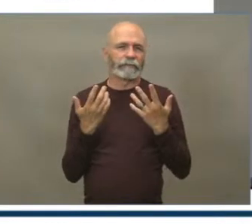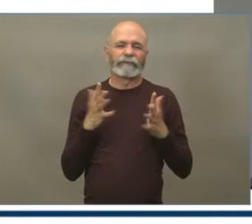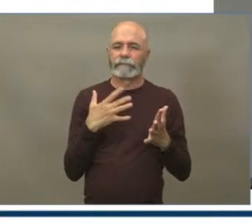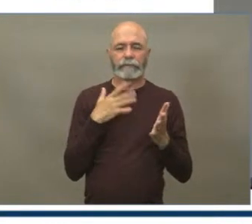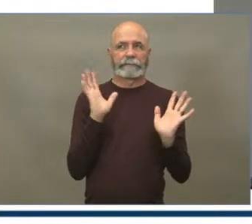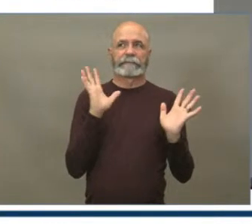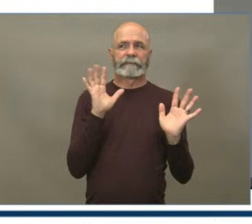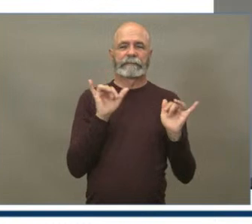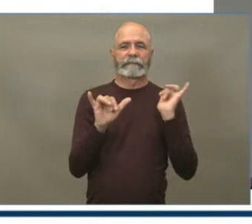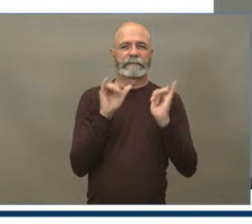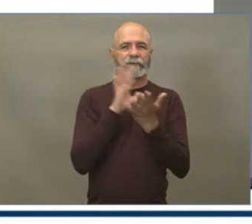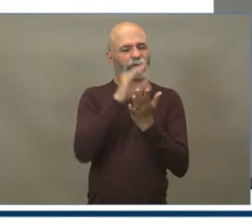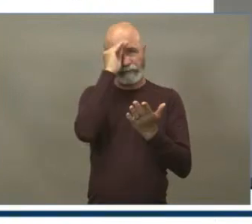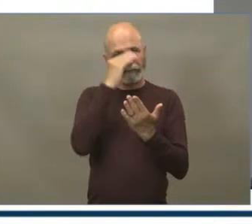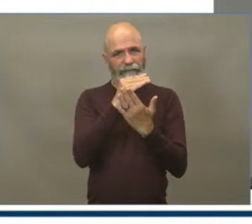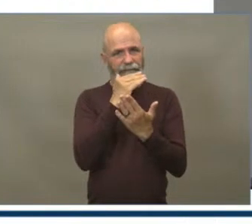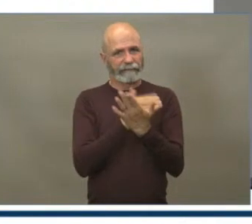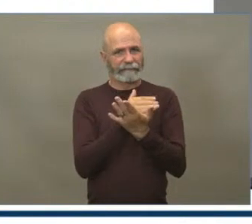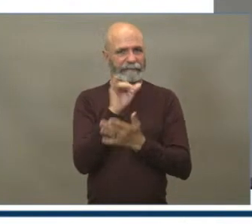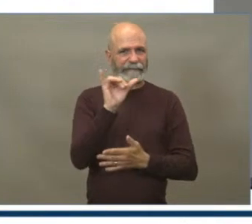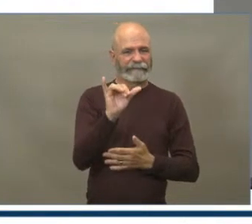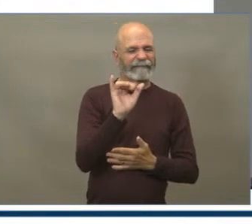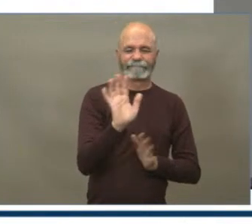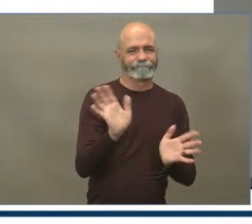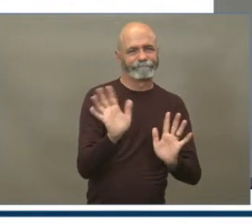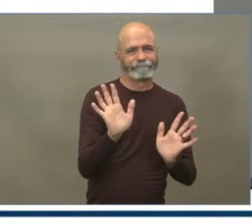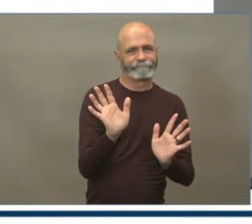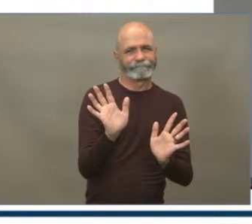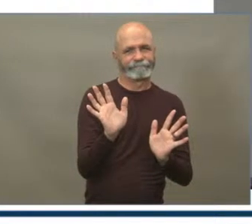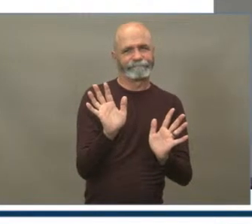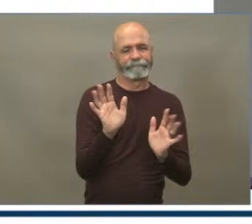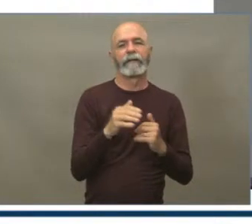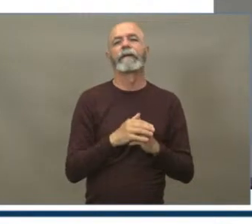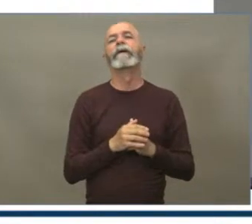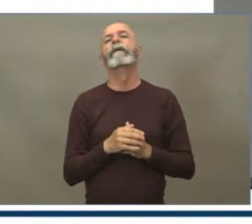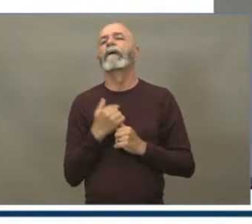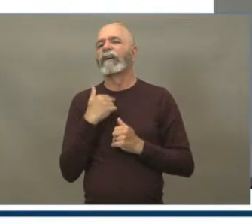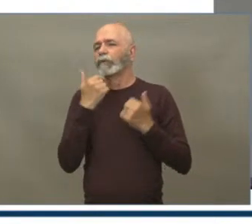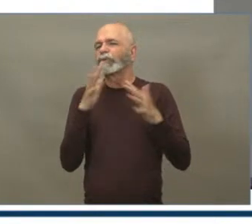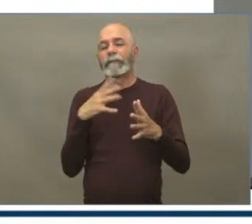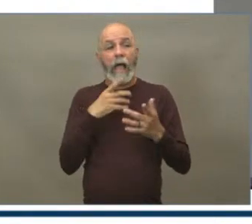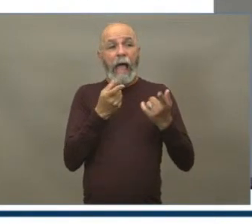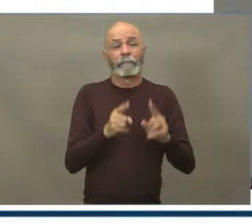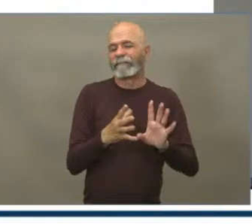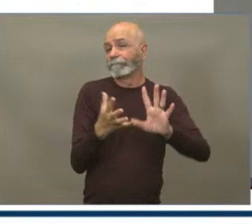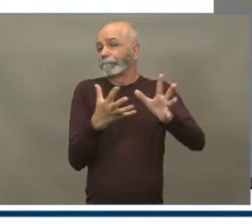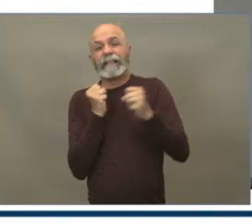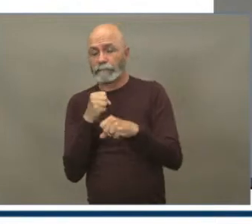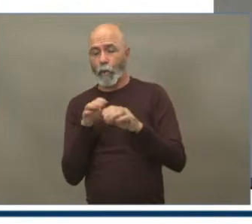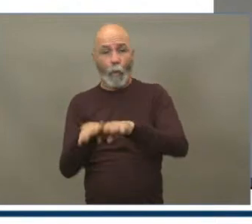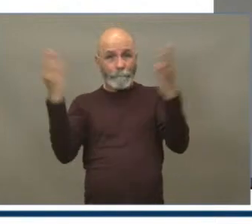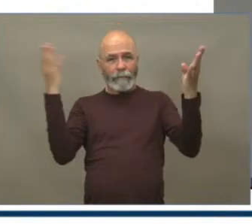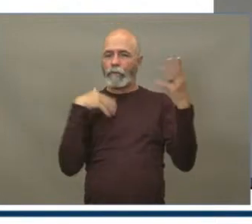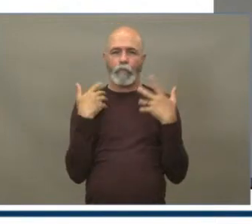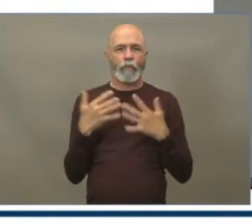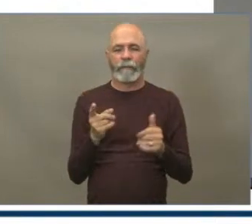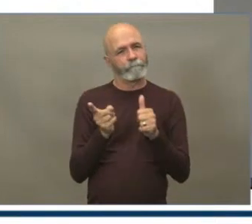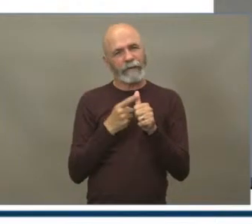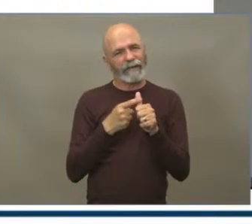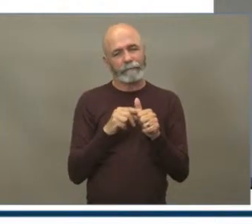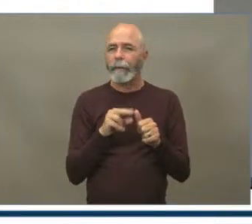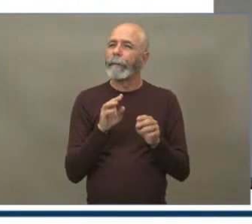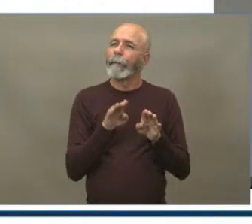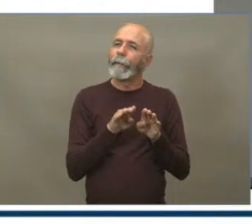at, and not taking things out of. What am I trying to say? Not taking